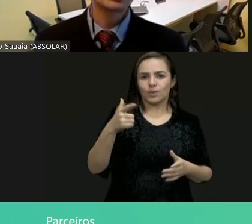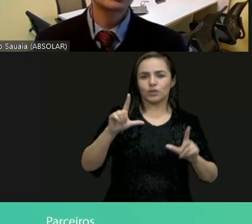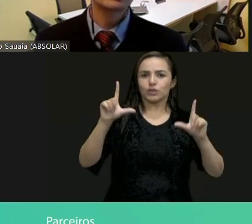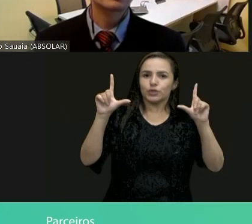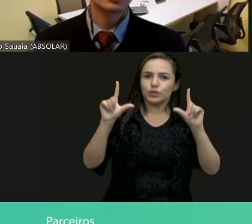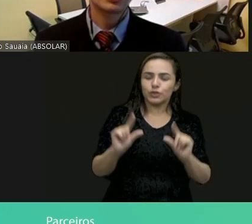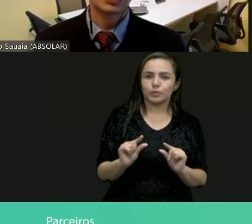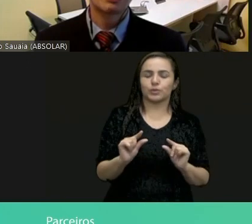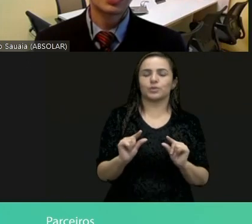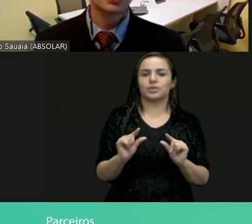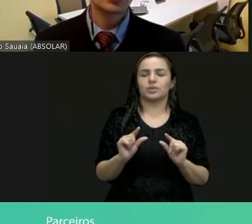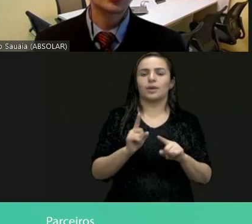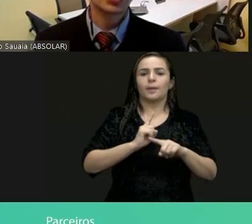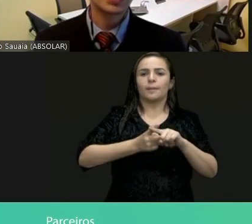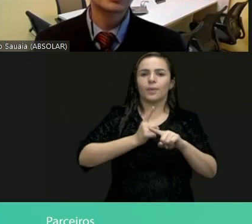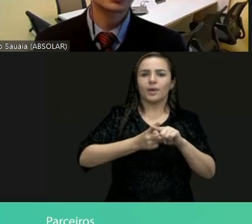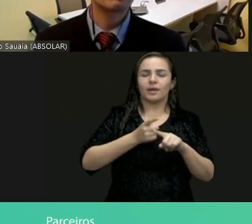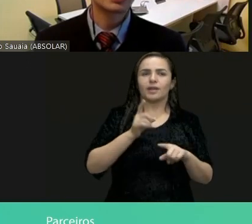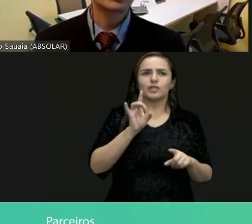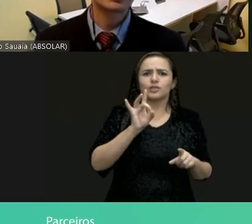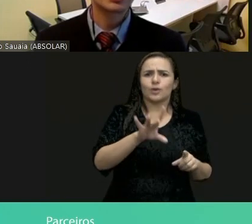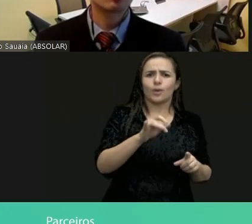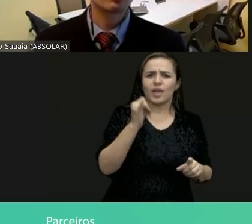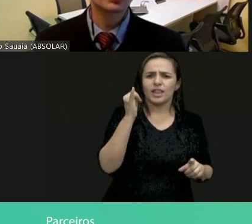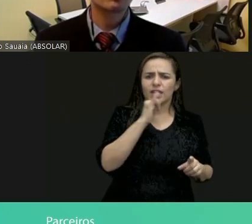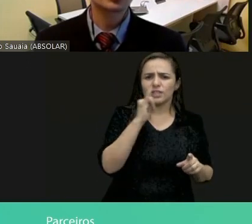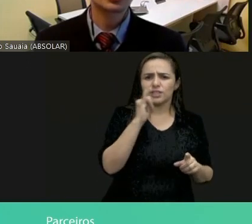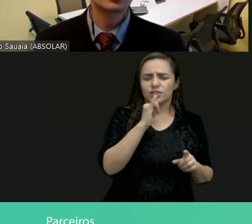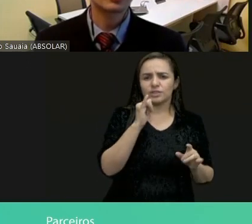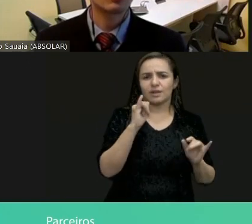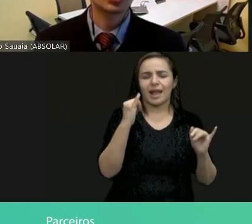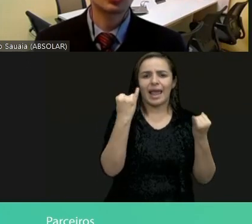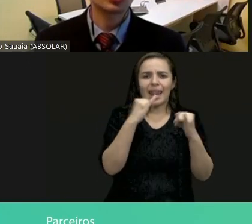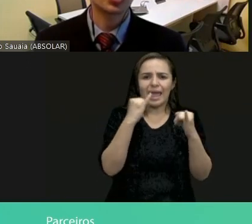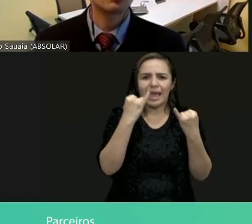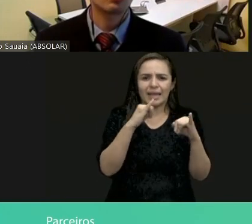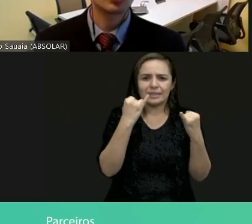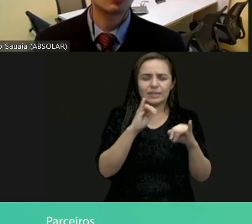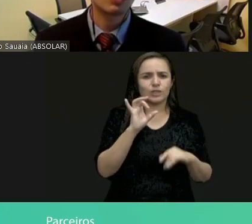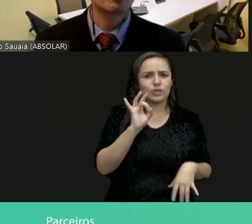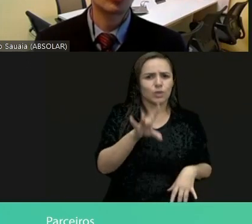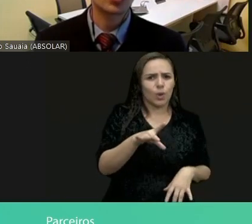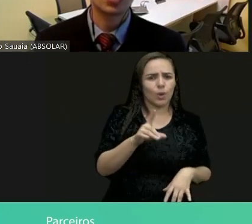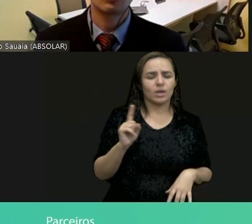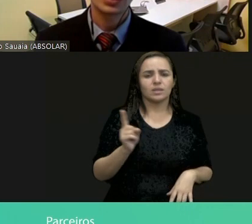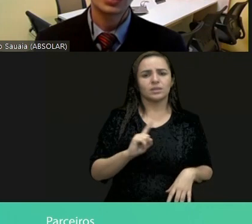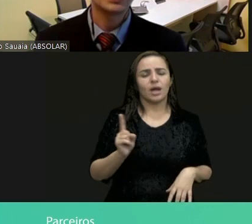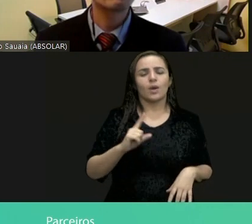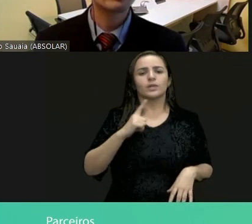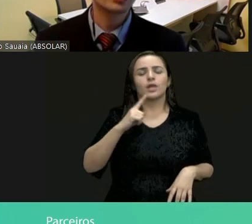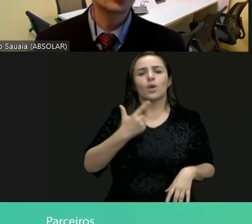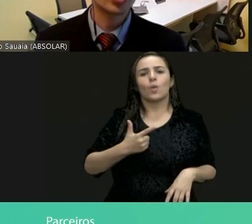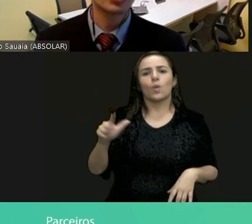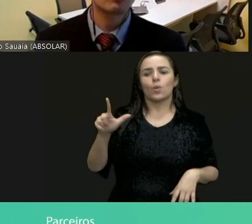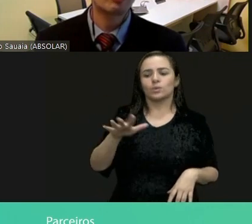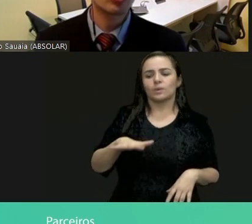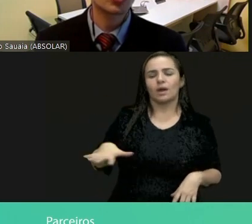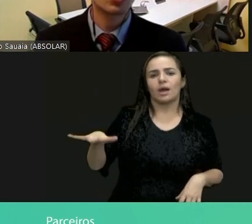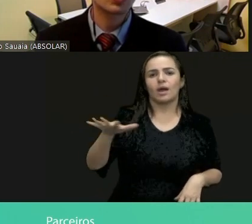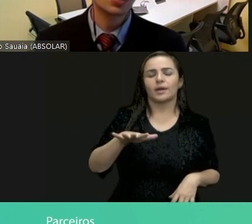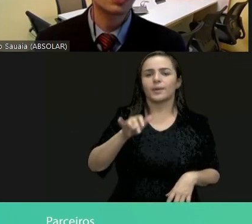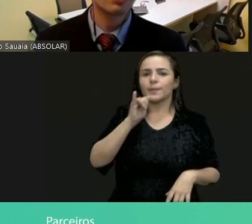sectors, not only electric power, but sectors that use hydrogen today